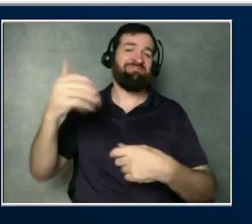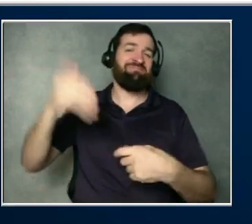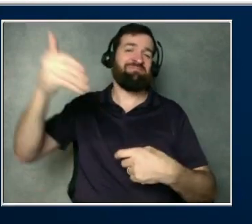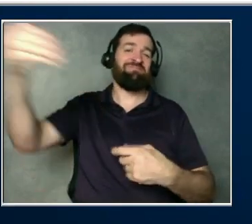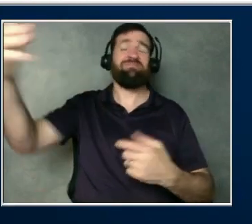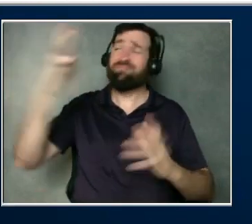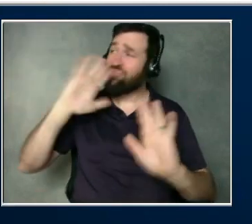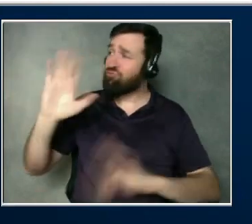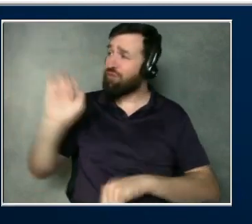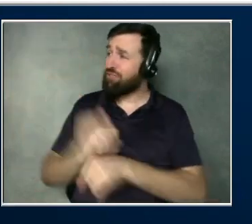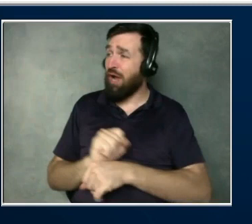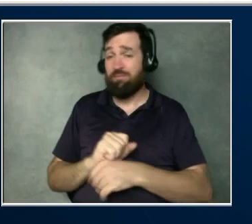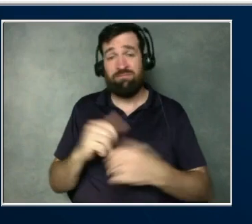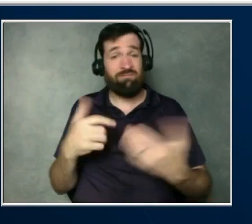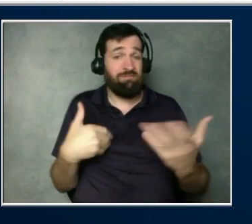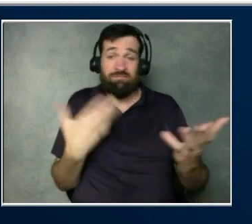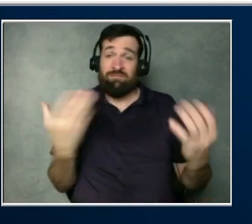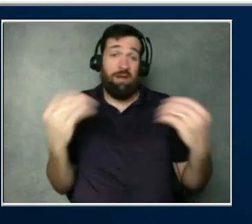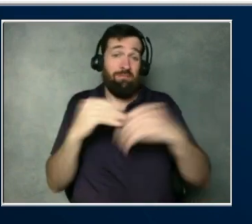Good enough that I got to take some more time off.